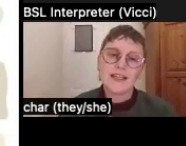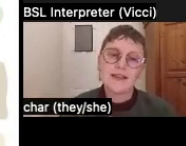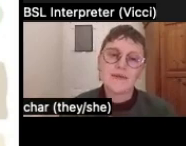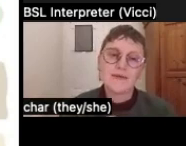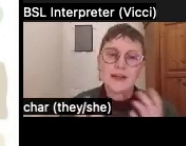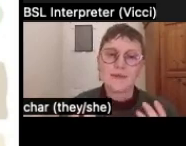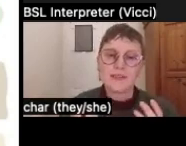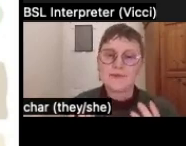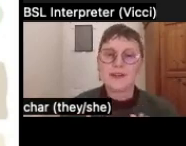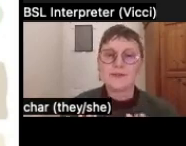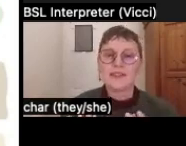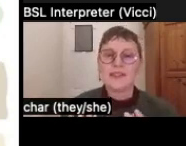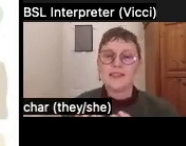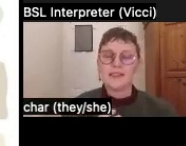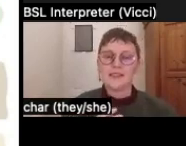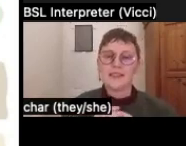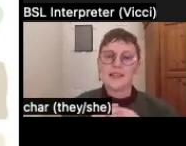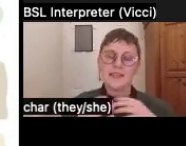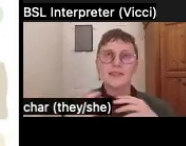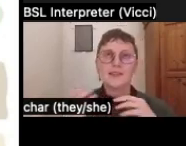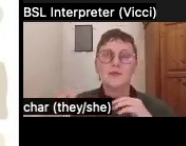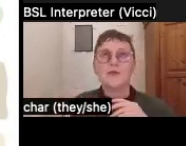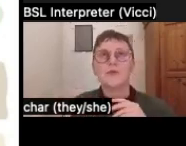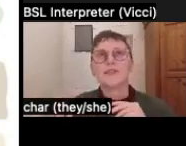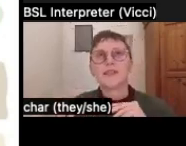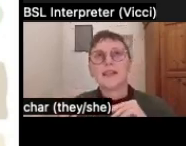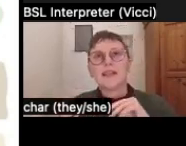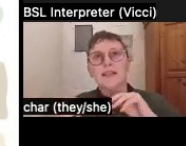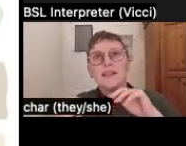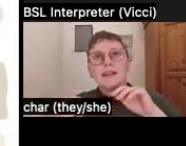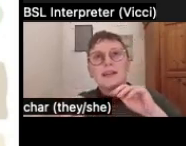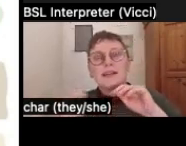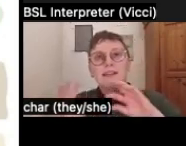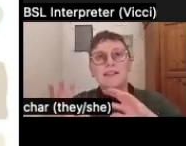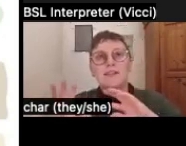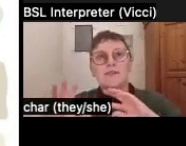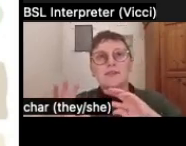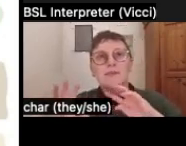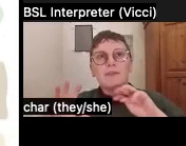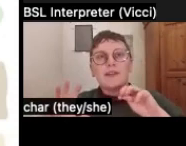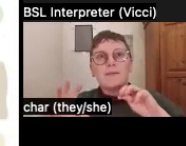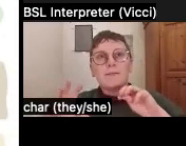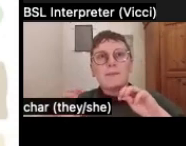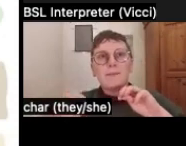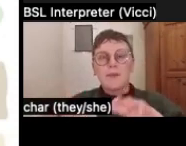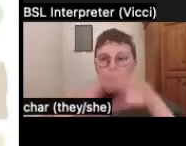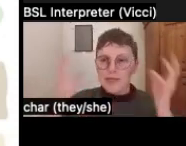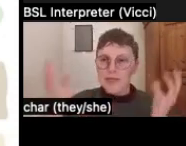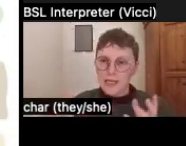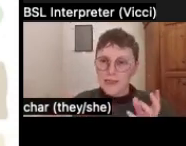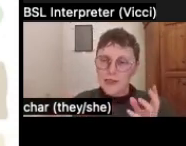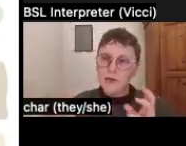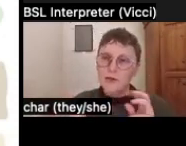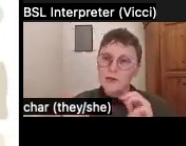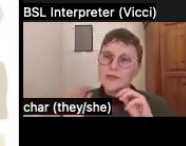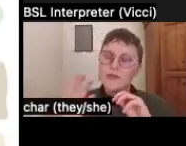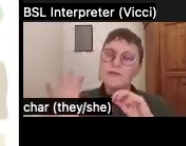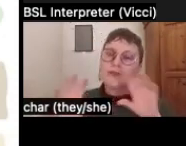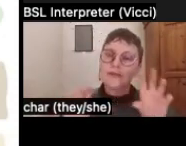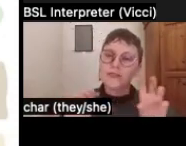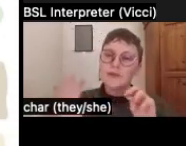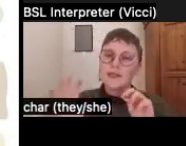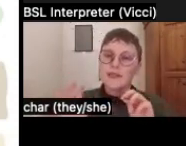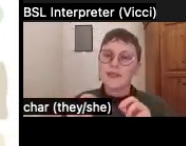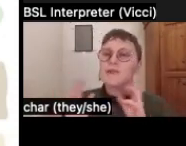traditions, fragments and fragmentation tended towards an idea of something that made a larger whole. So